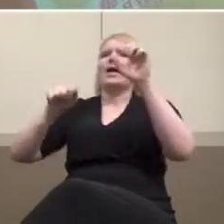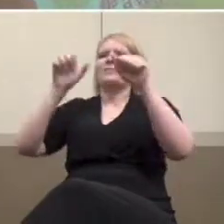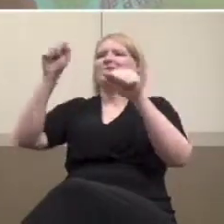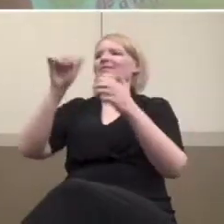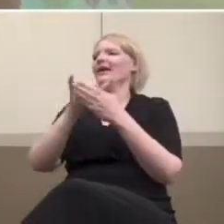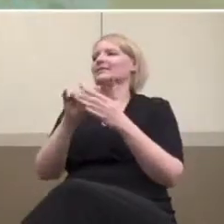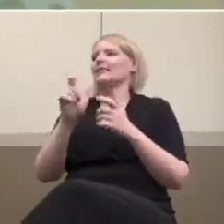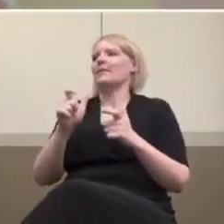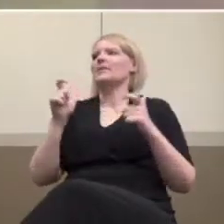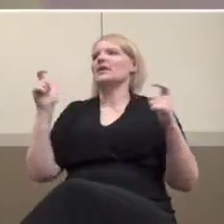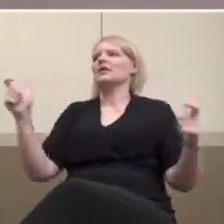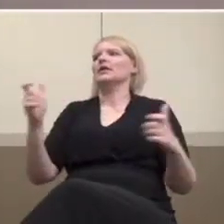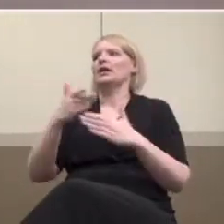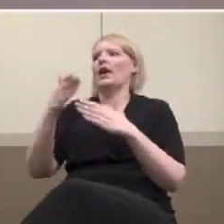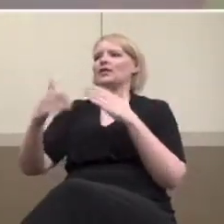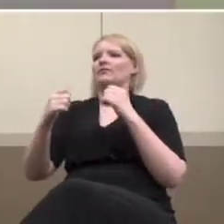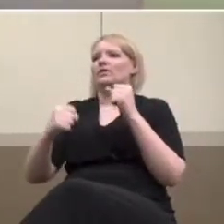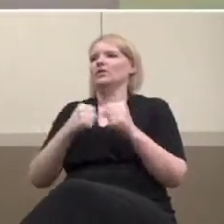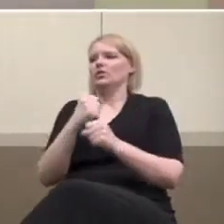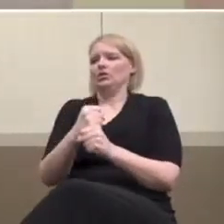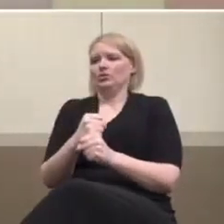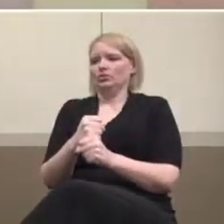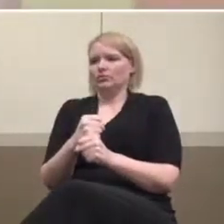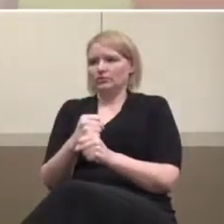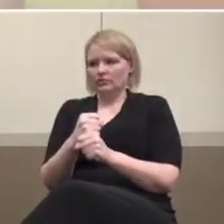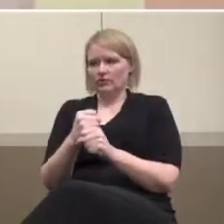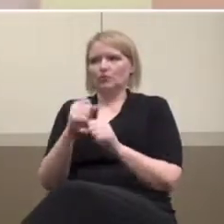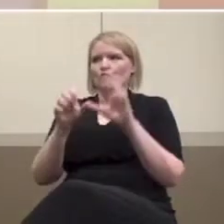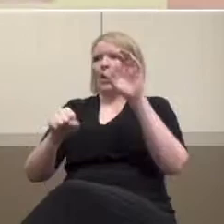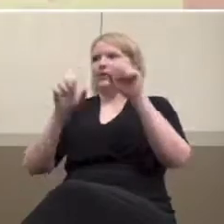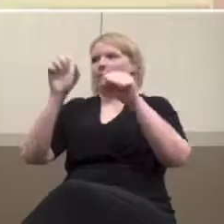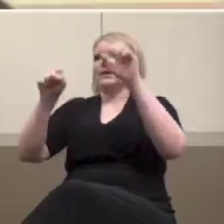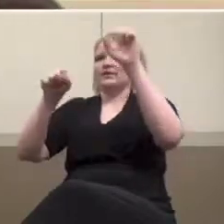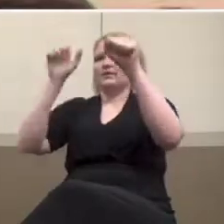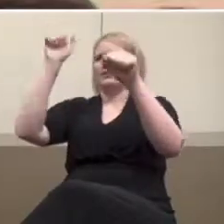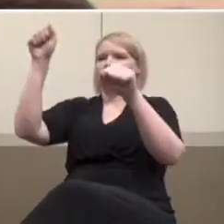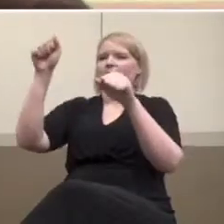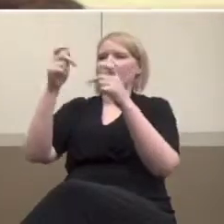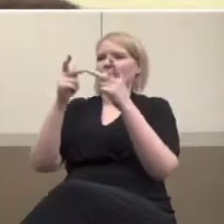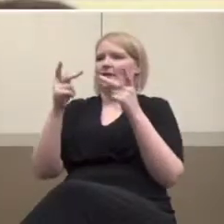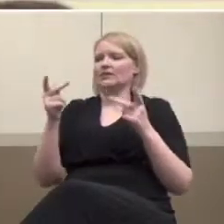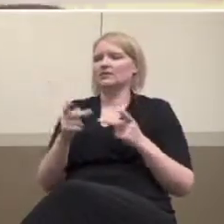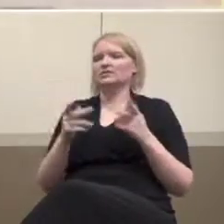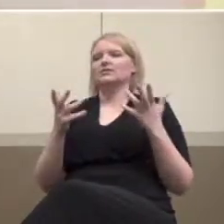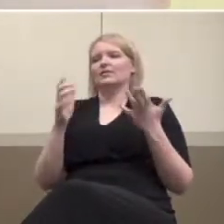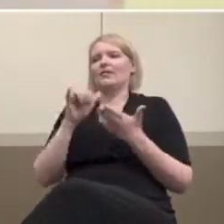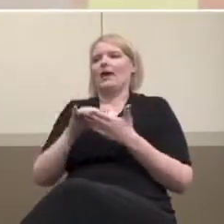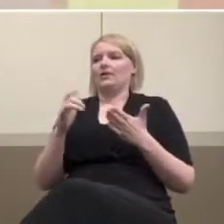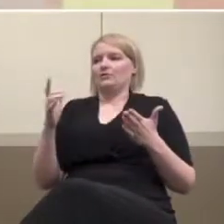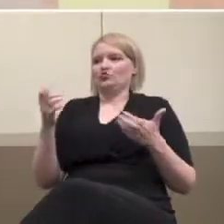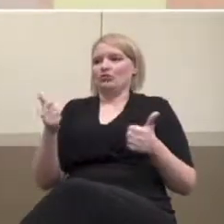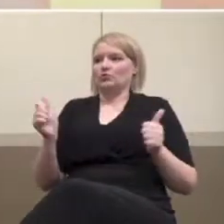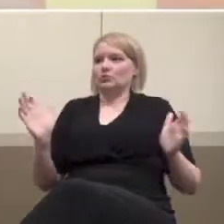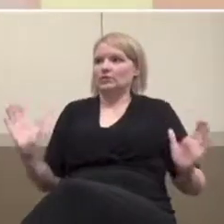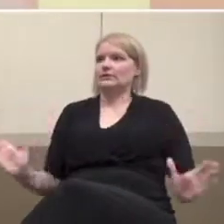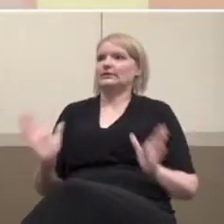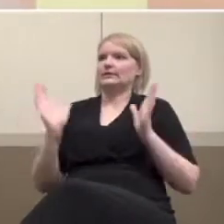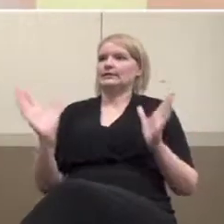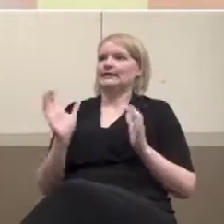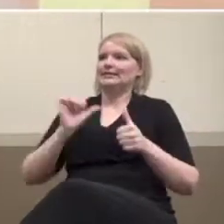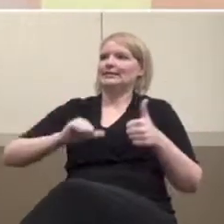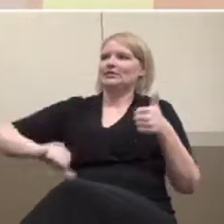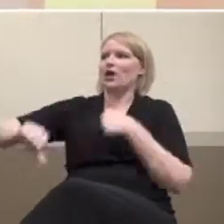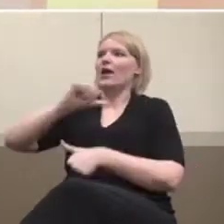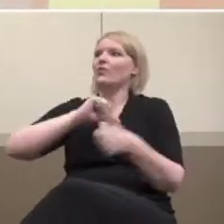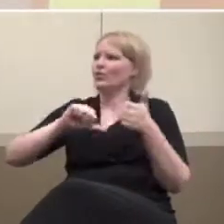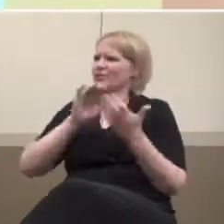the year thing, so we went to an indoor rock climbing facility. So that was them kind of encouraging each other, which was really